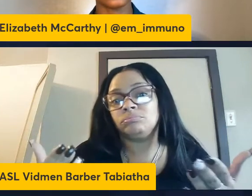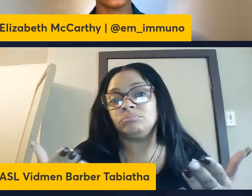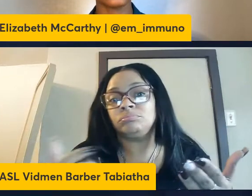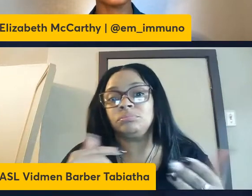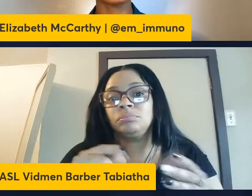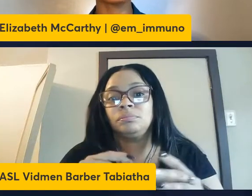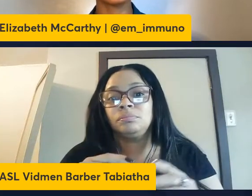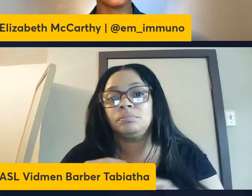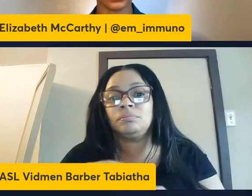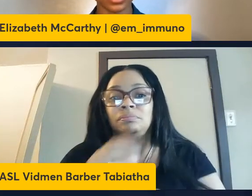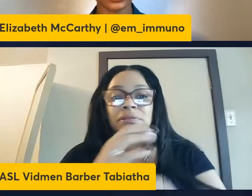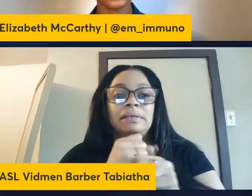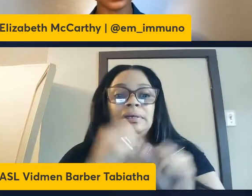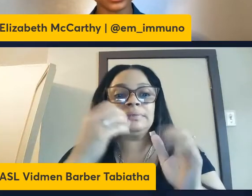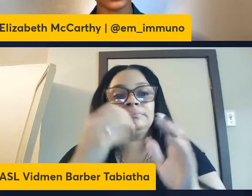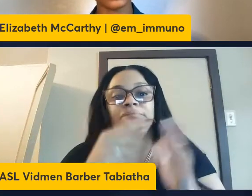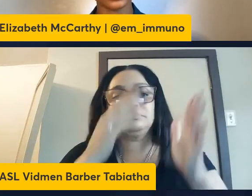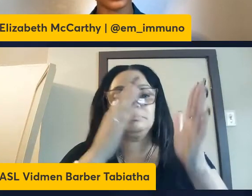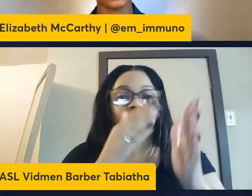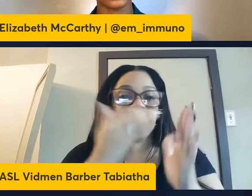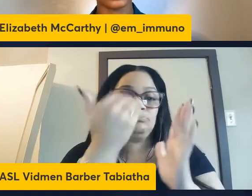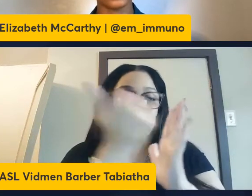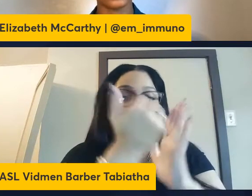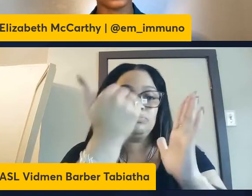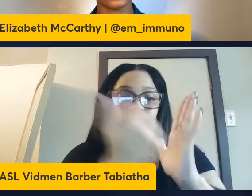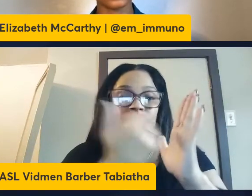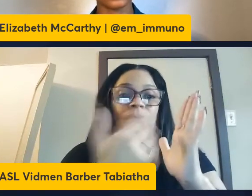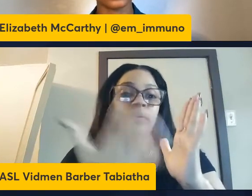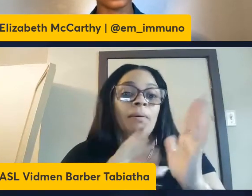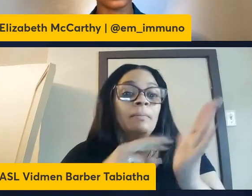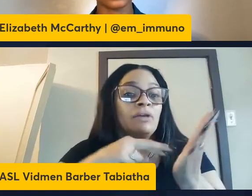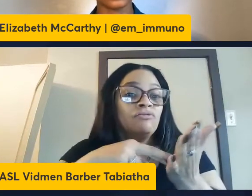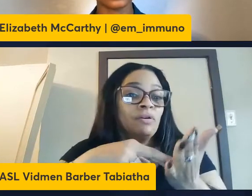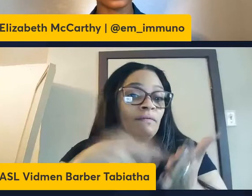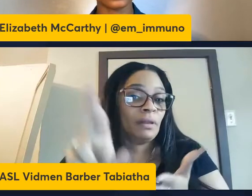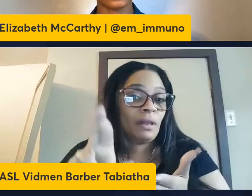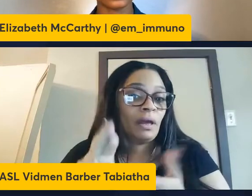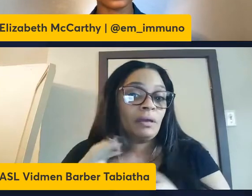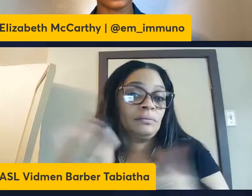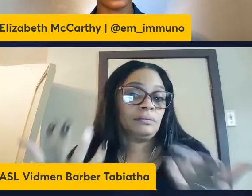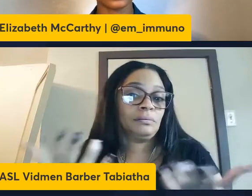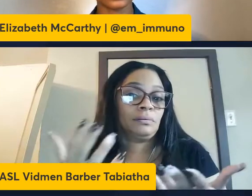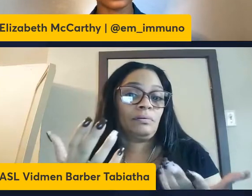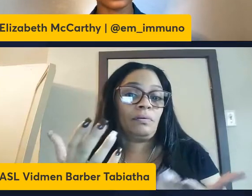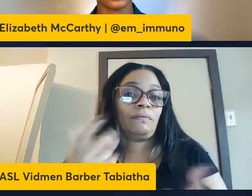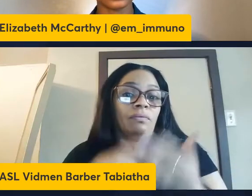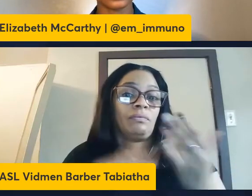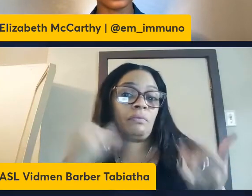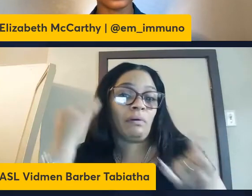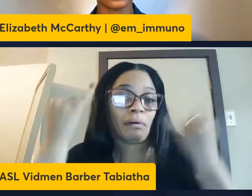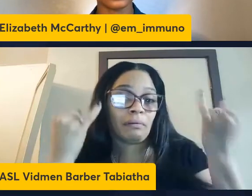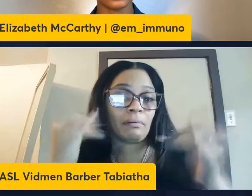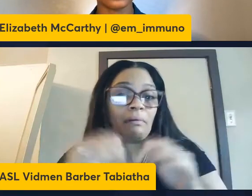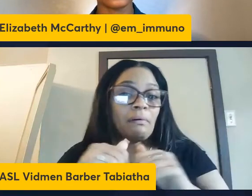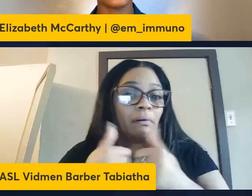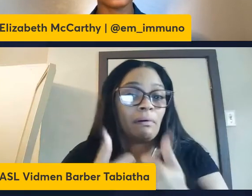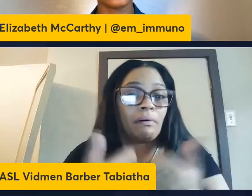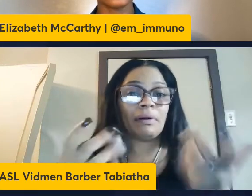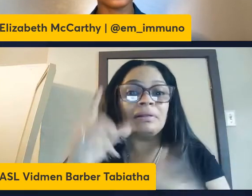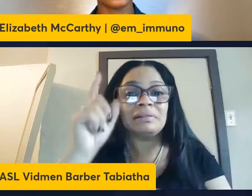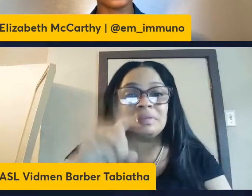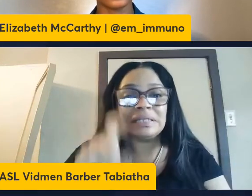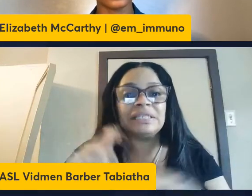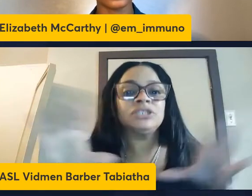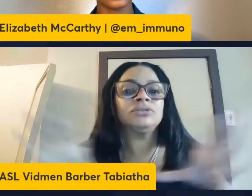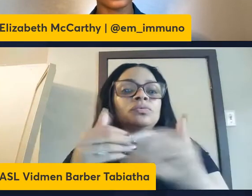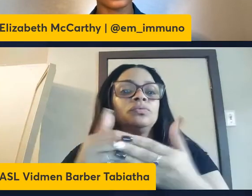figure printed. Or you might actually reflect after a few months, have your like PhD review, or have a need to do